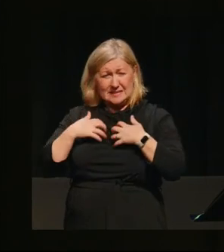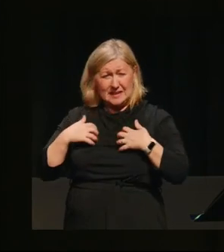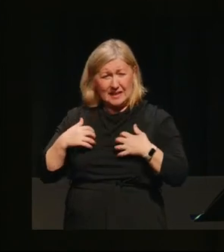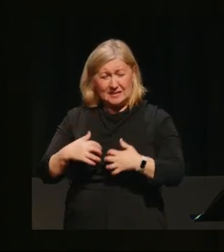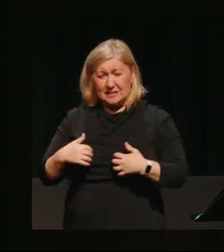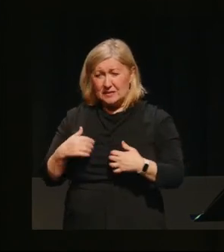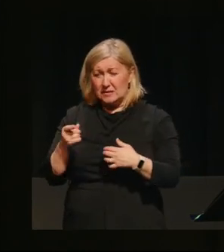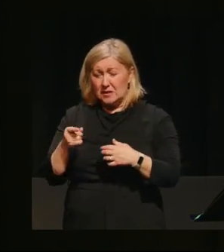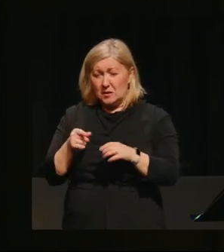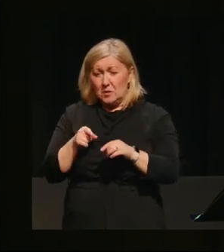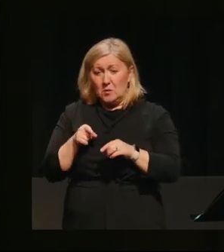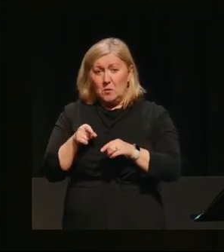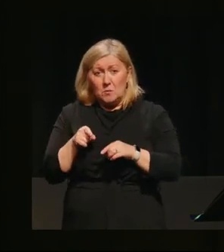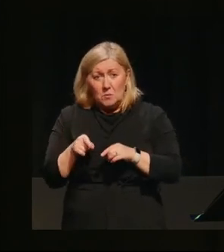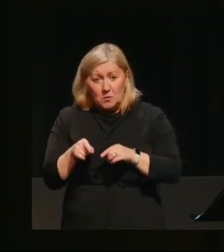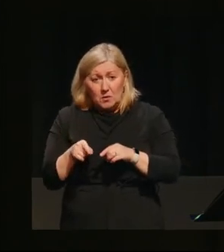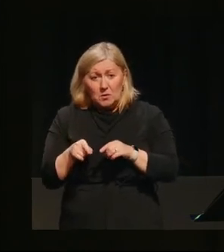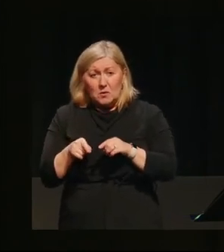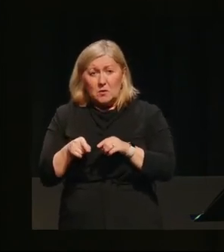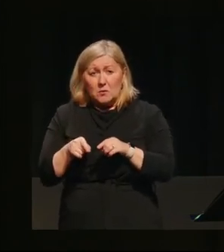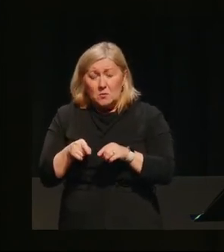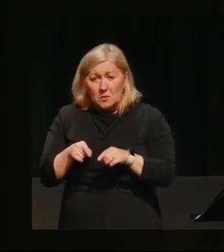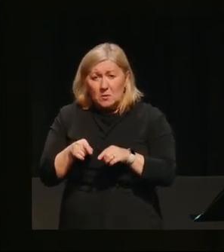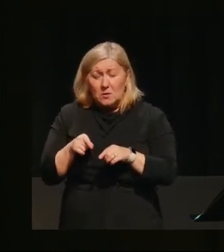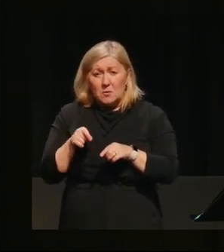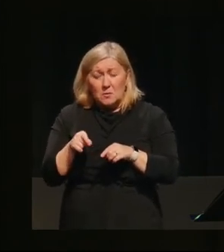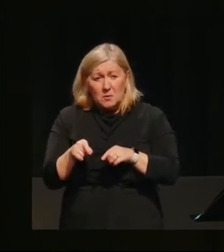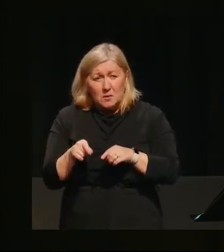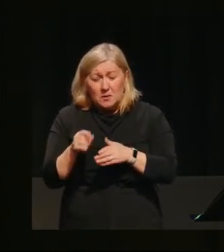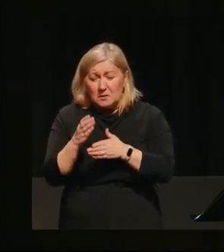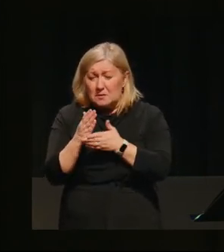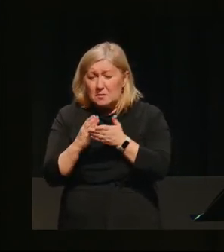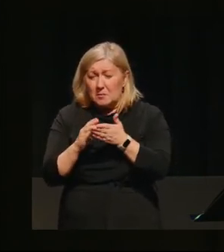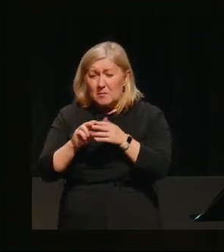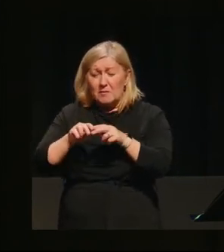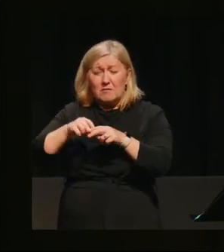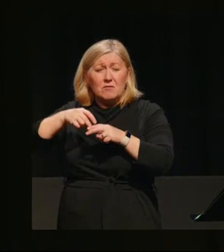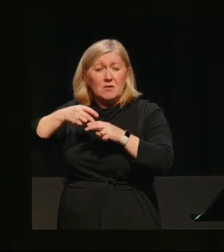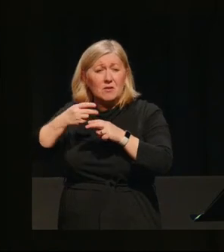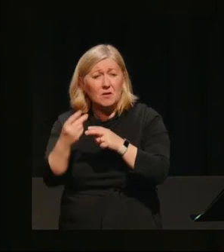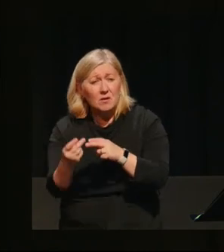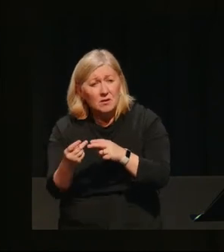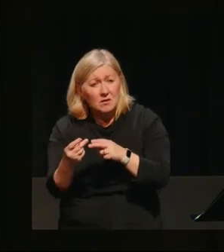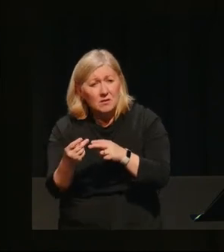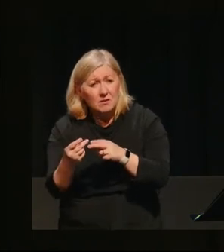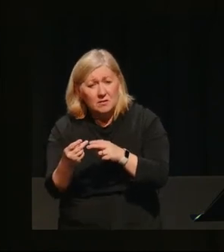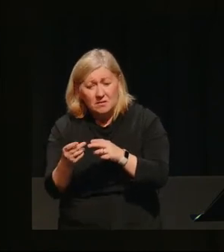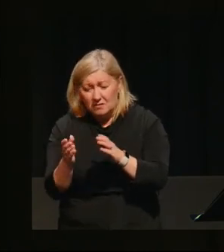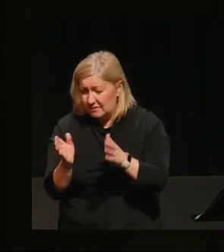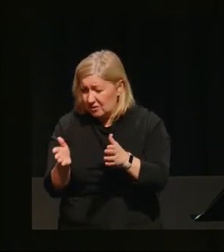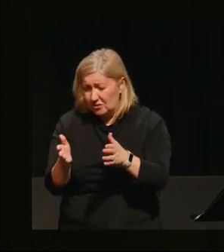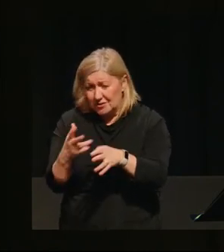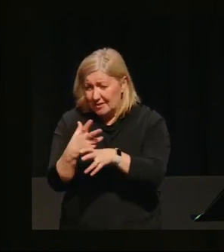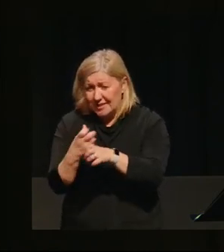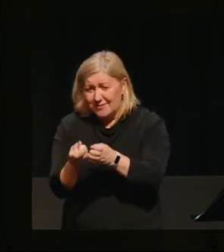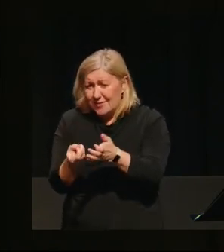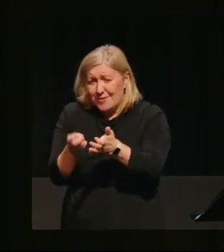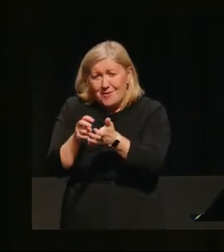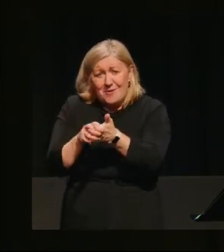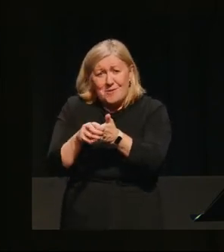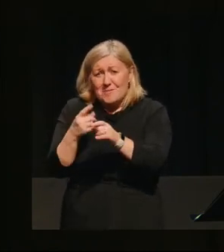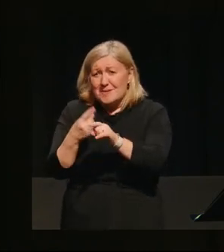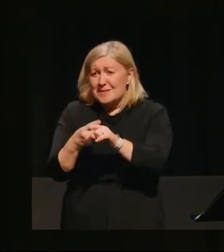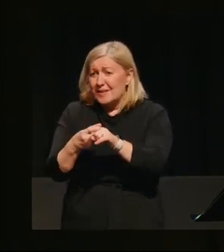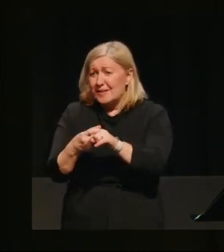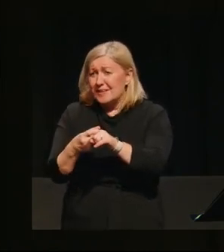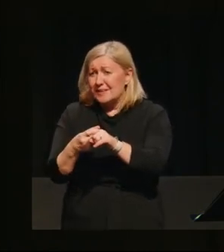around very slowly, some of them dropping to the ground, never to get up again.